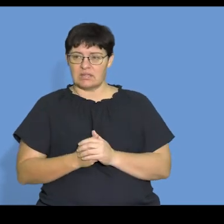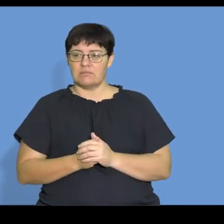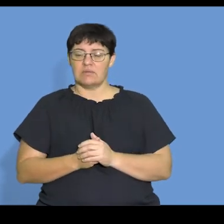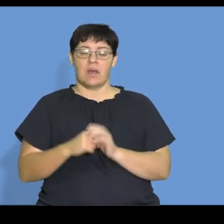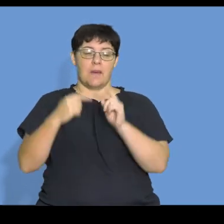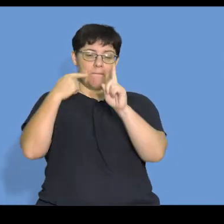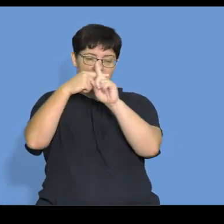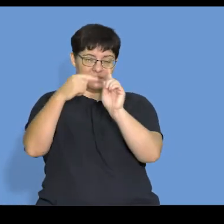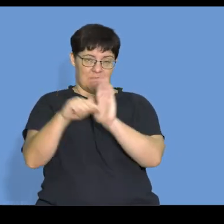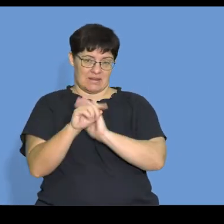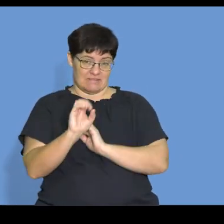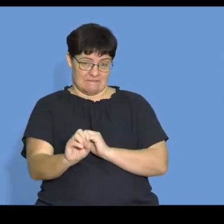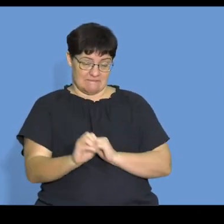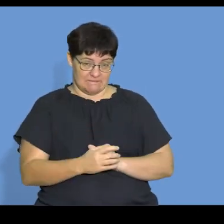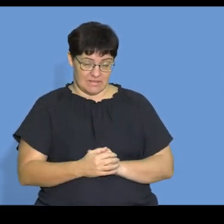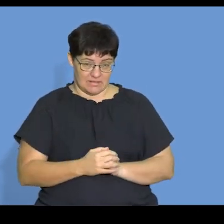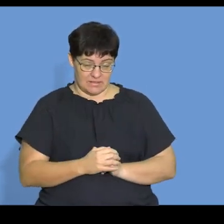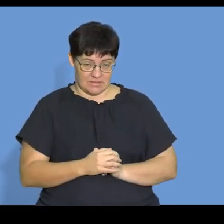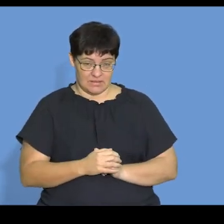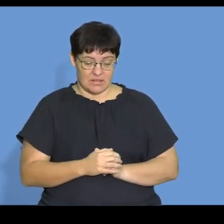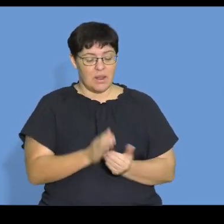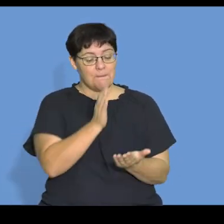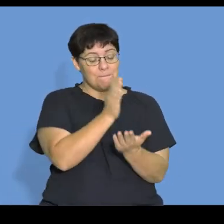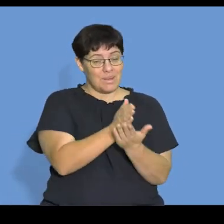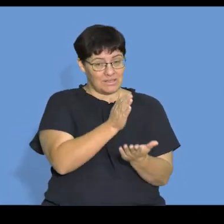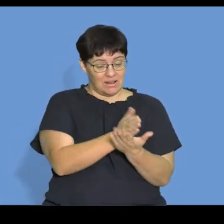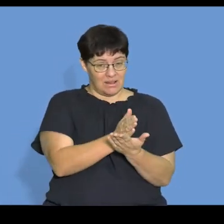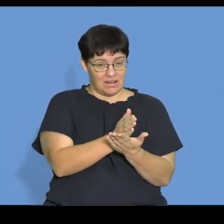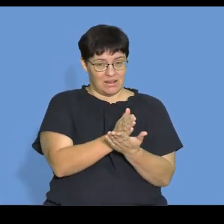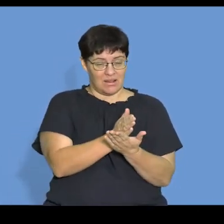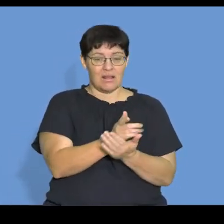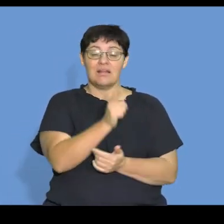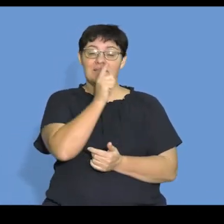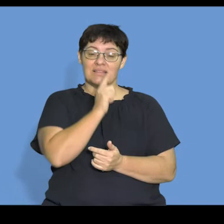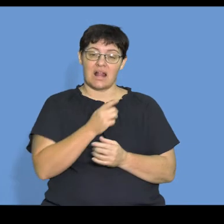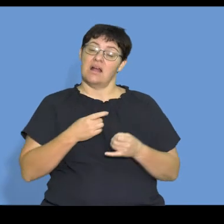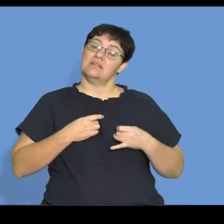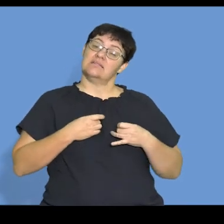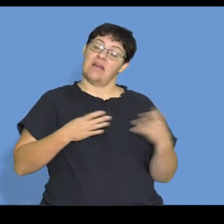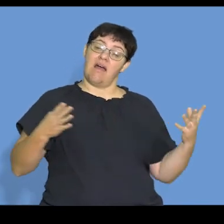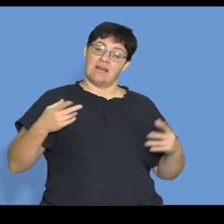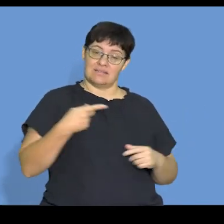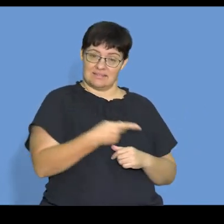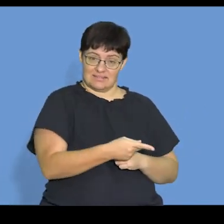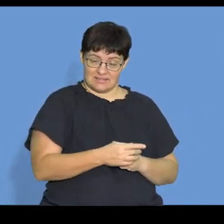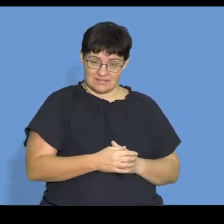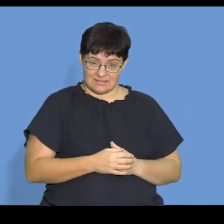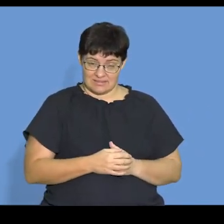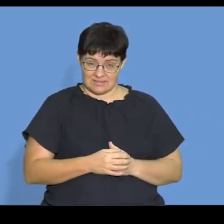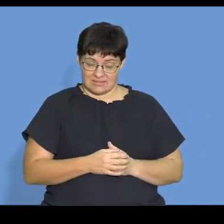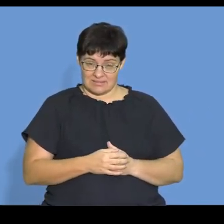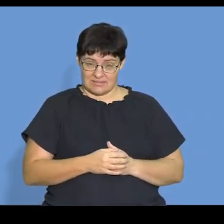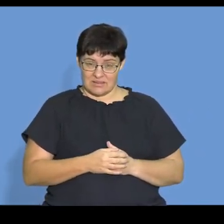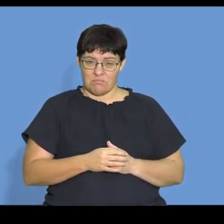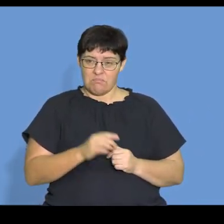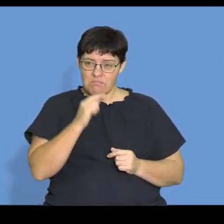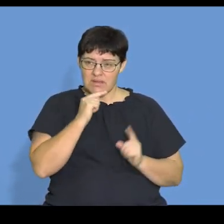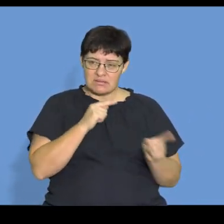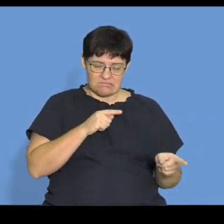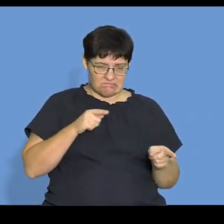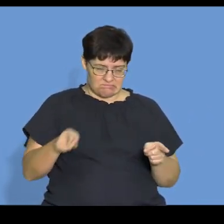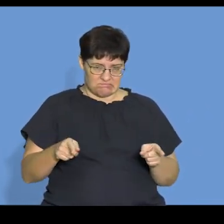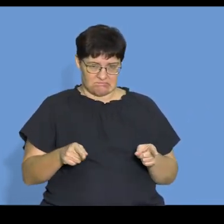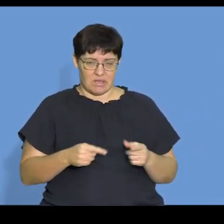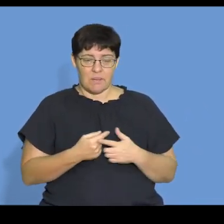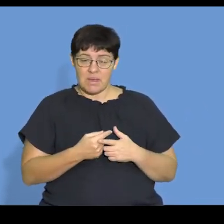a minus, right? And the middle term tells us which bracket must be a negative, the one that has